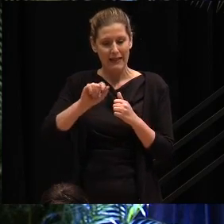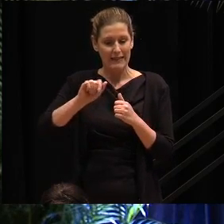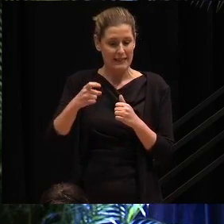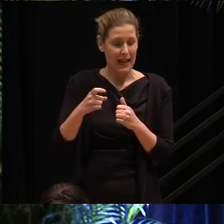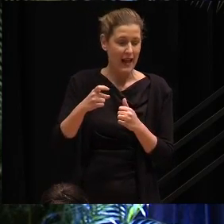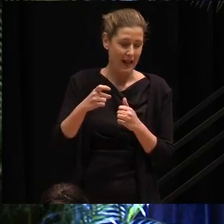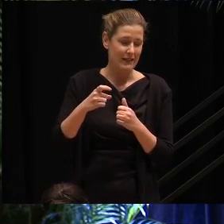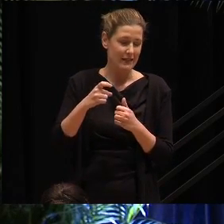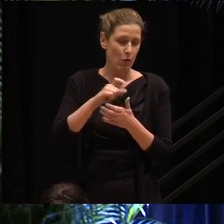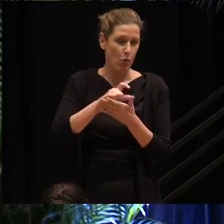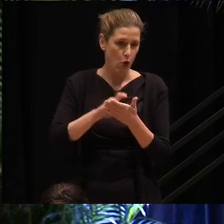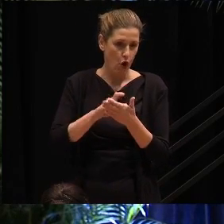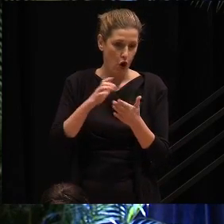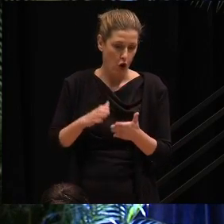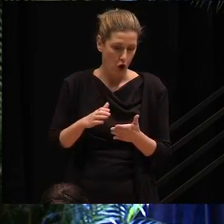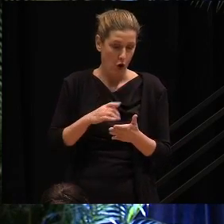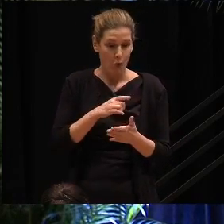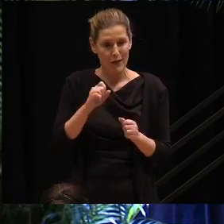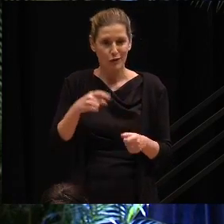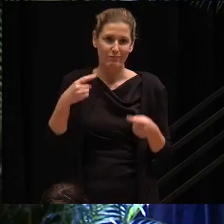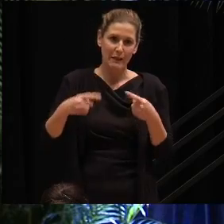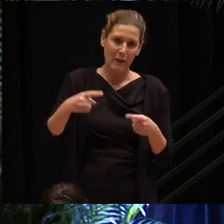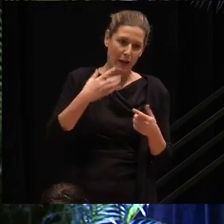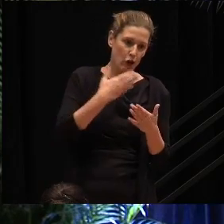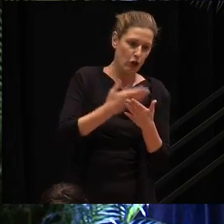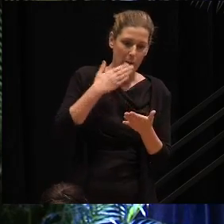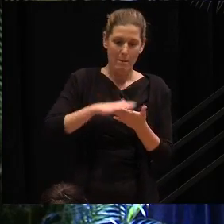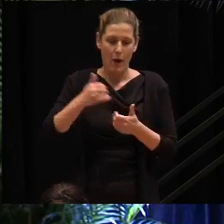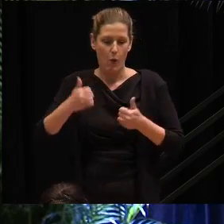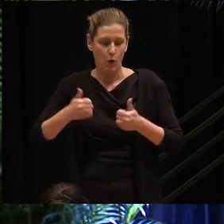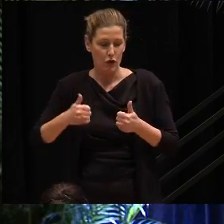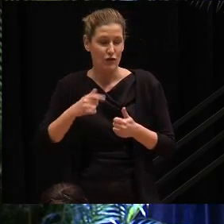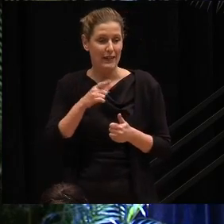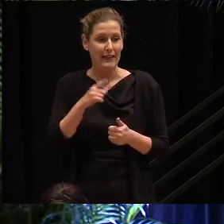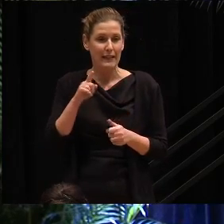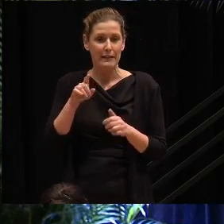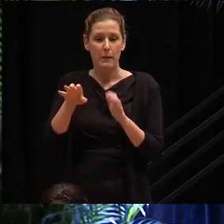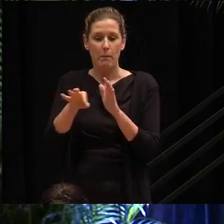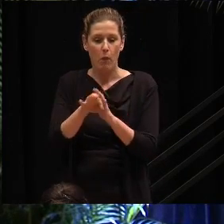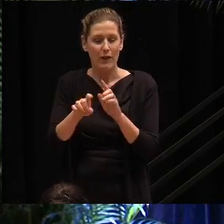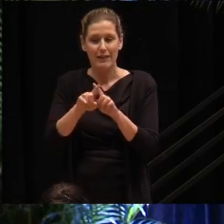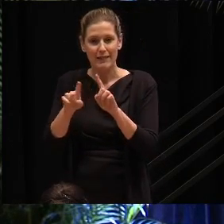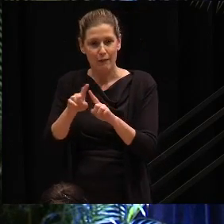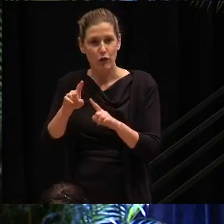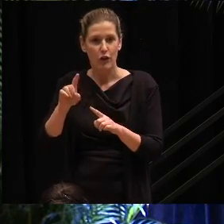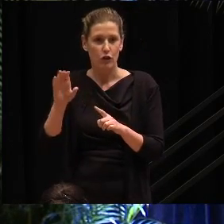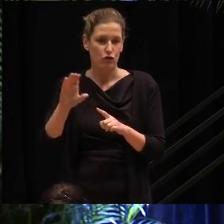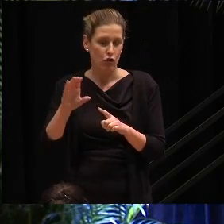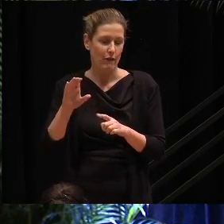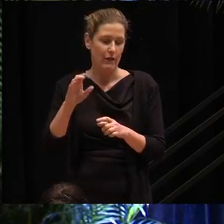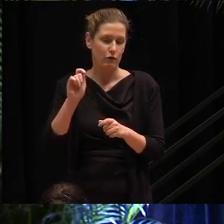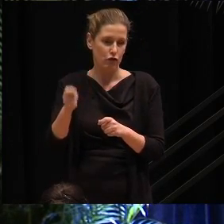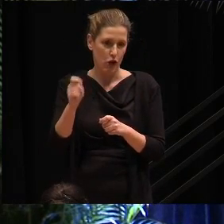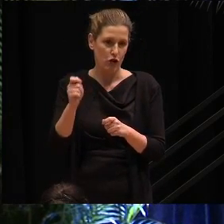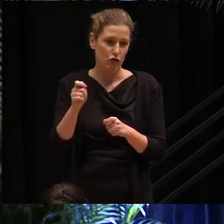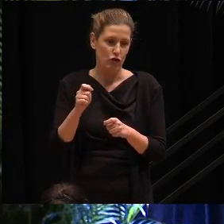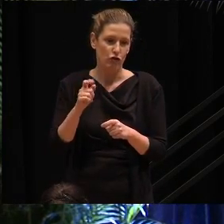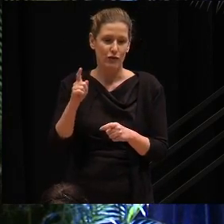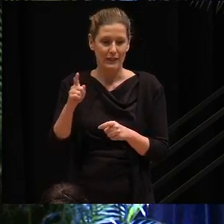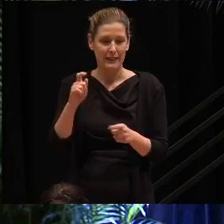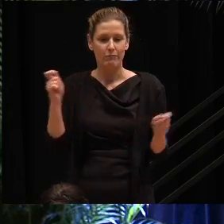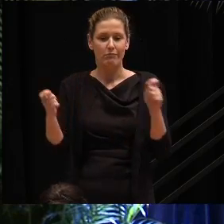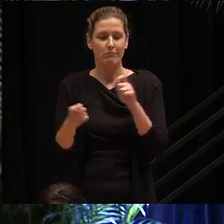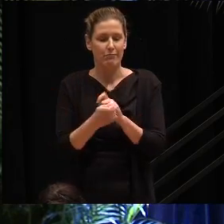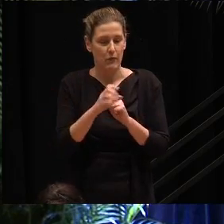or bad. He's appointed a number of conservative judges. He's undoing a number of